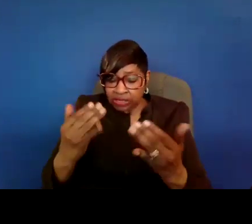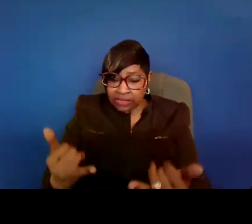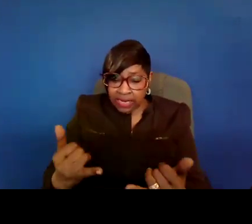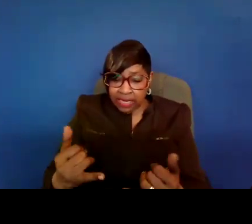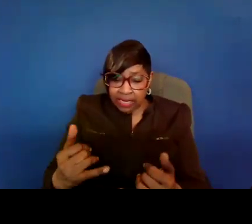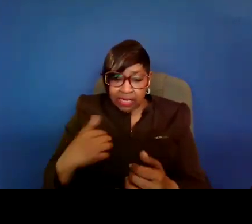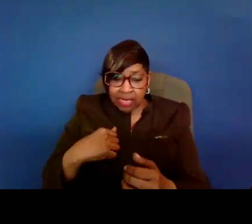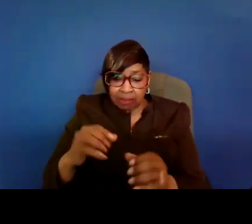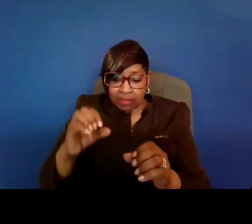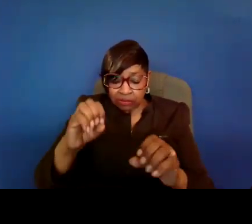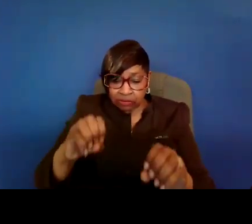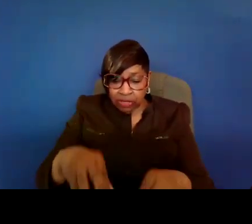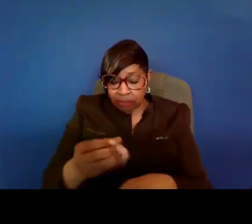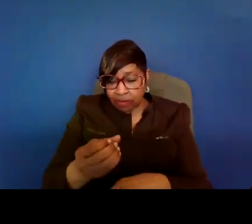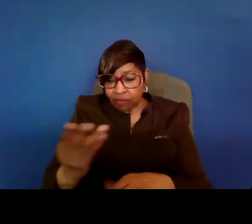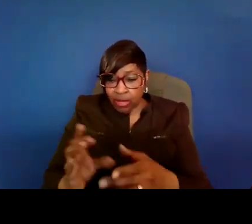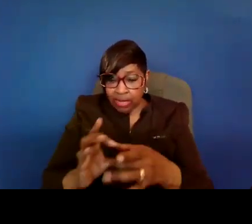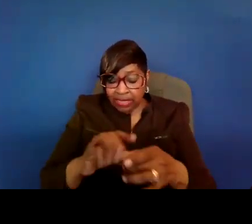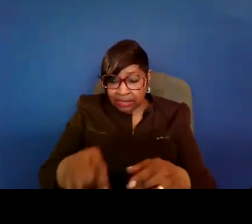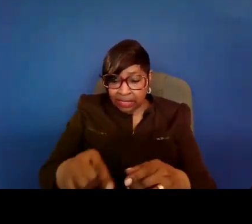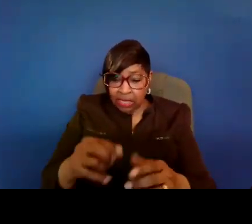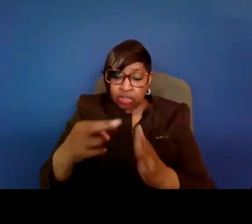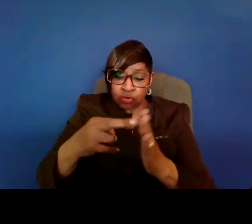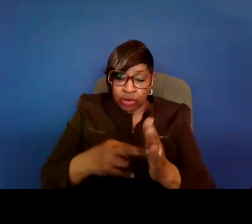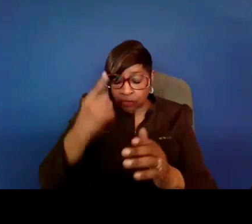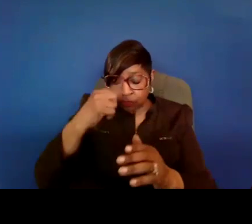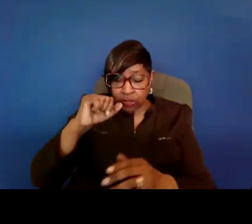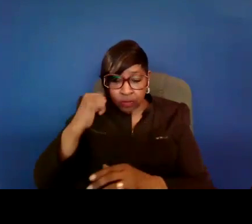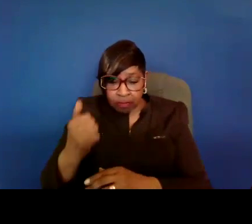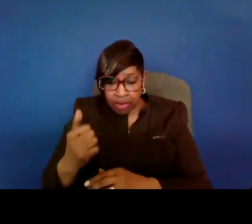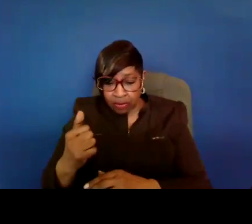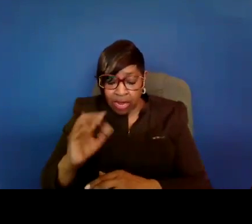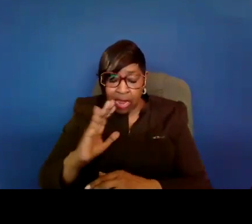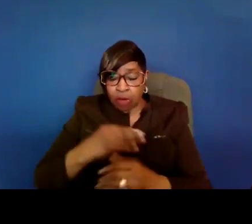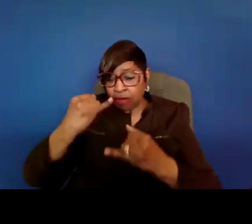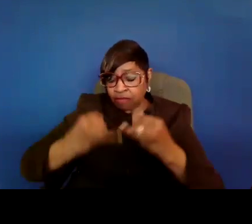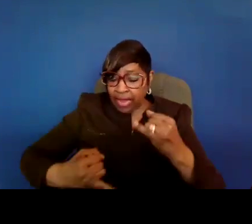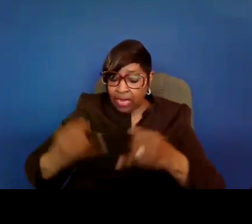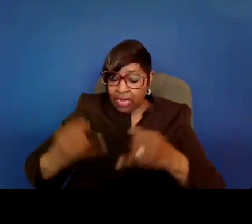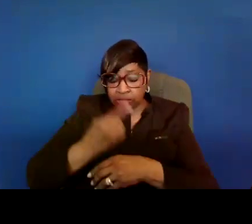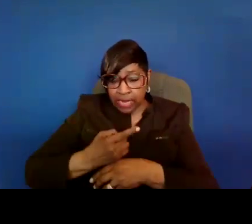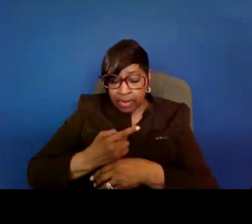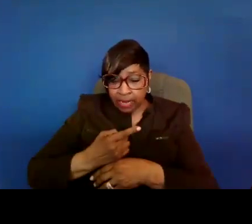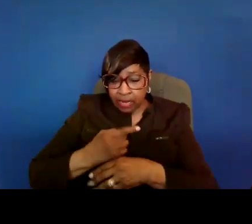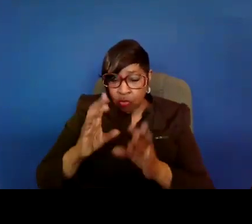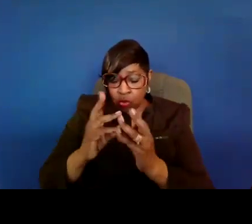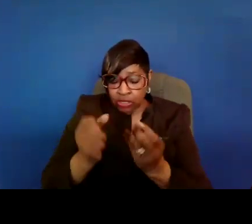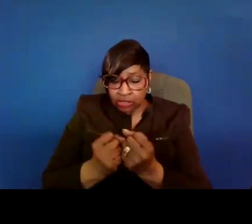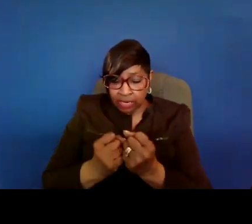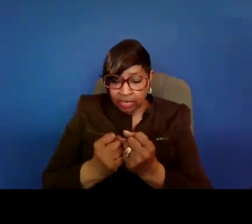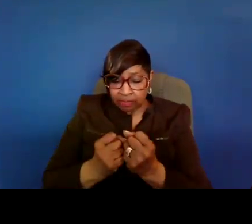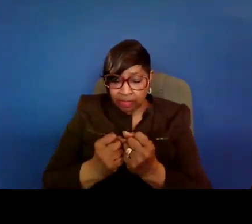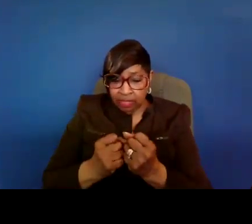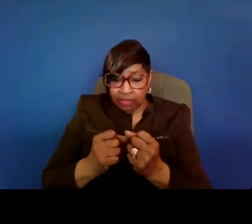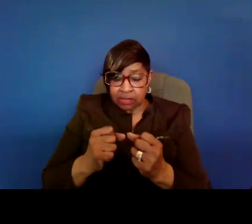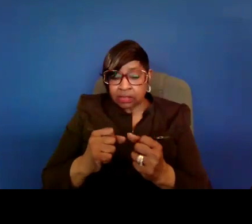going to drop a couple links in the chat to register for tomorrow, our final day of workshops about starting a creative